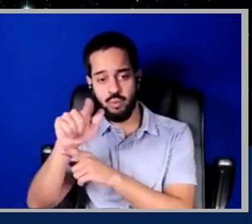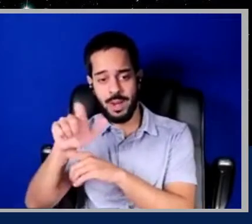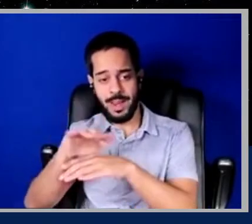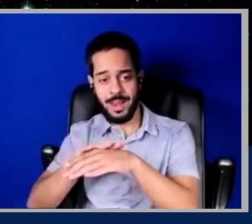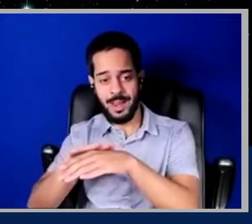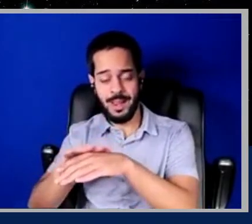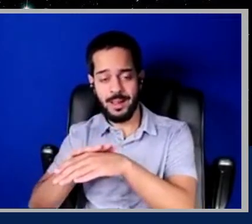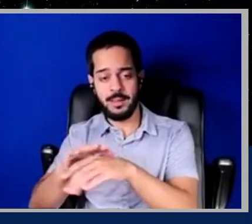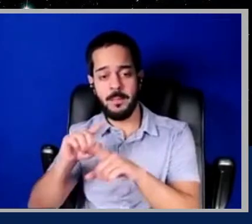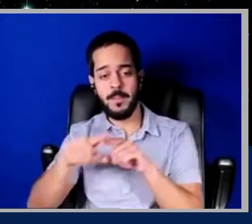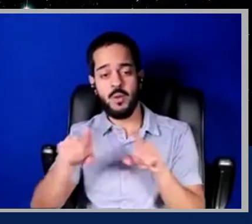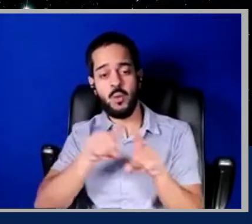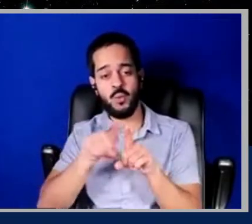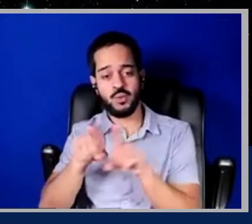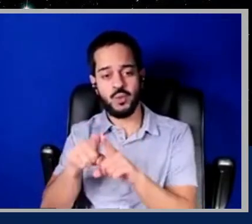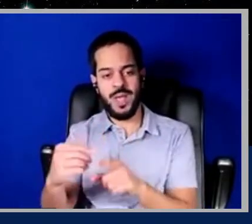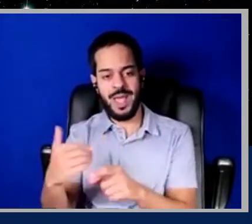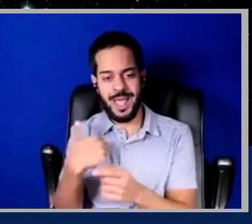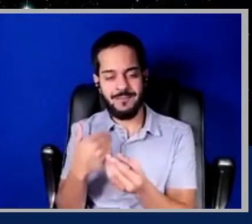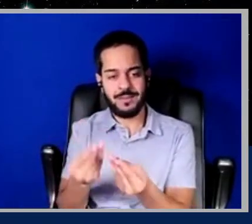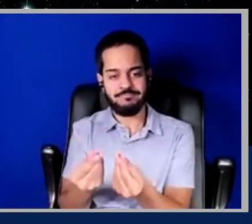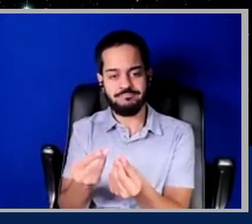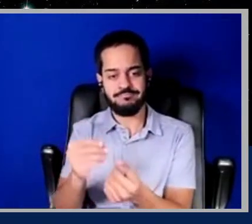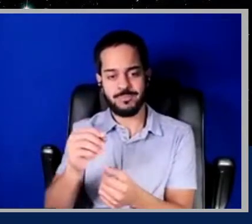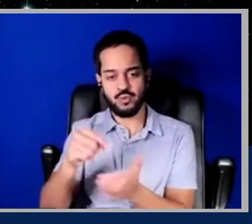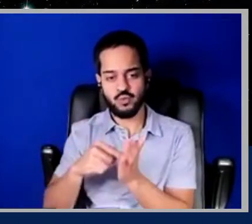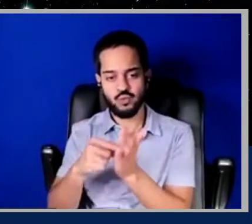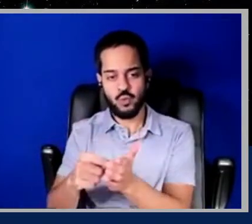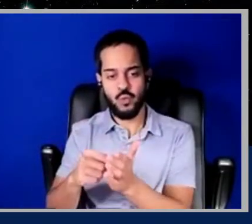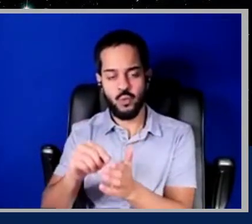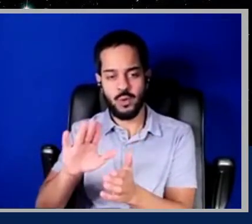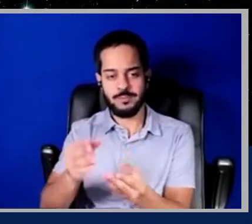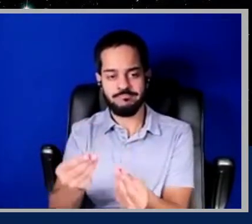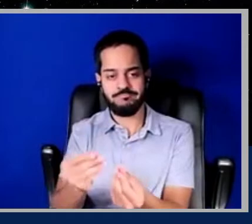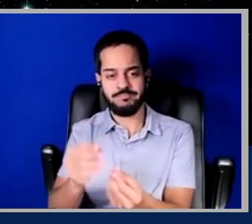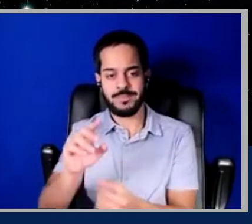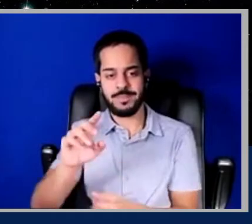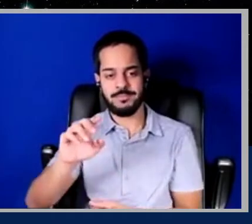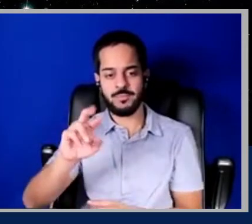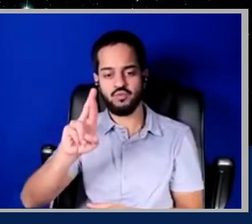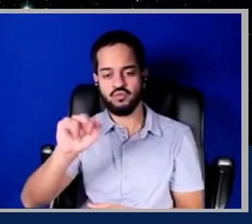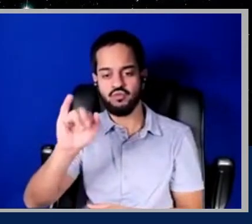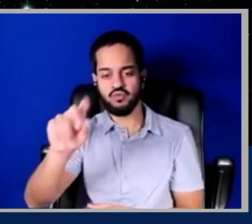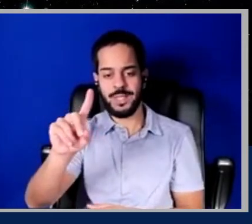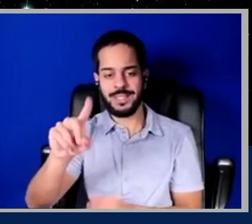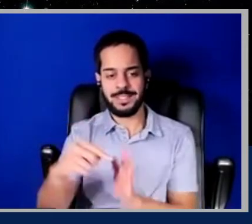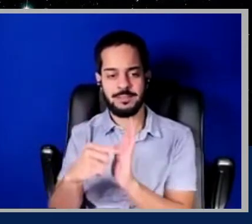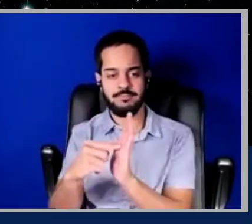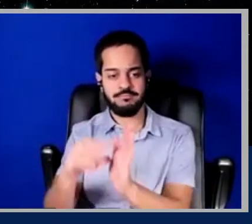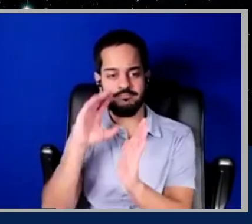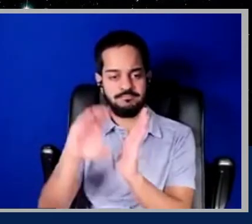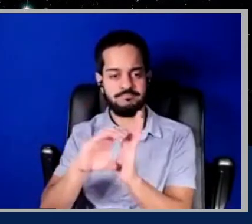eclipses, which I really would like to sort of, I think it was put together with,